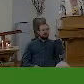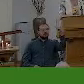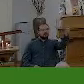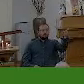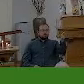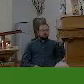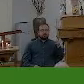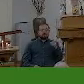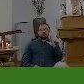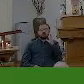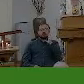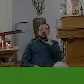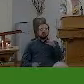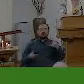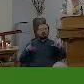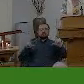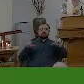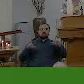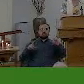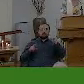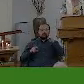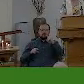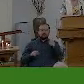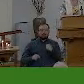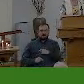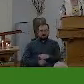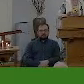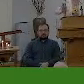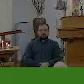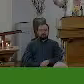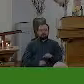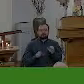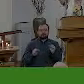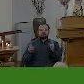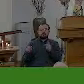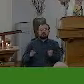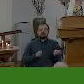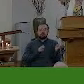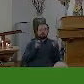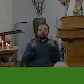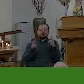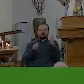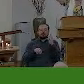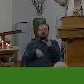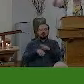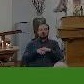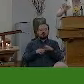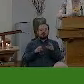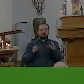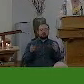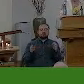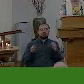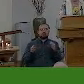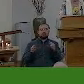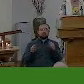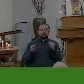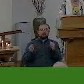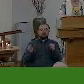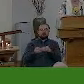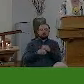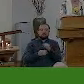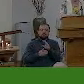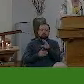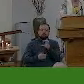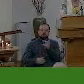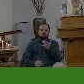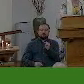Gil. Gil is going to take our lovely photos so that they can go up on the organizational chart that's on the wall here. So